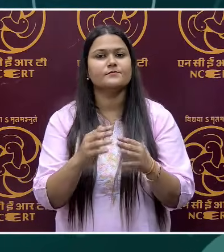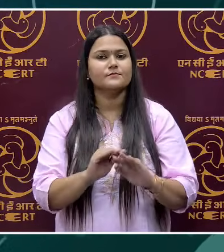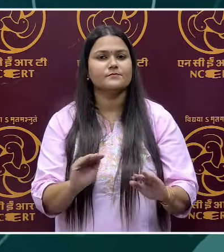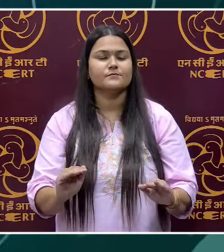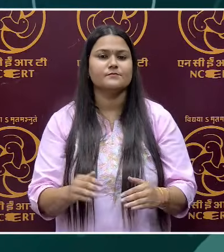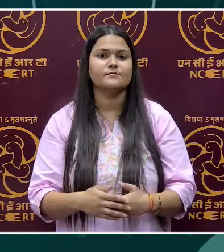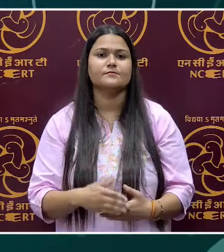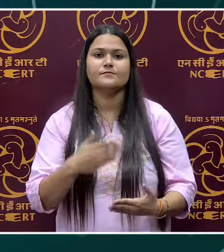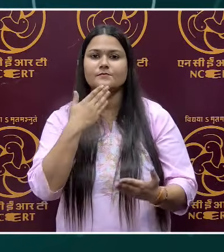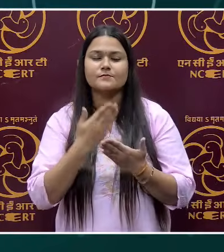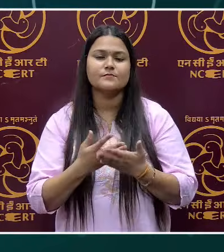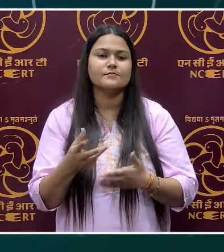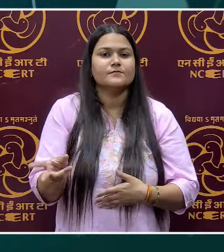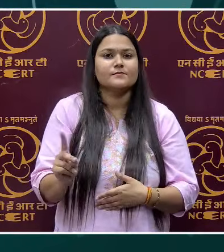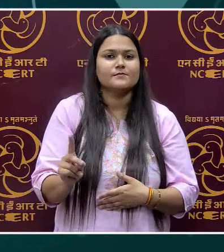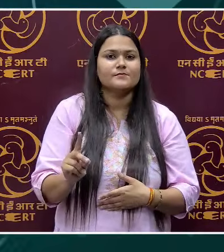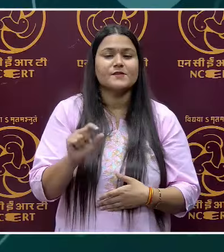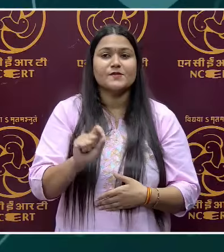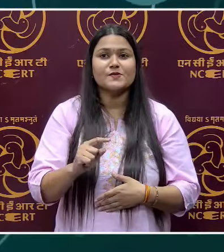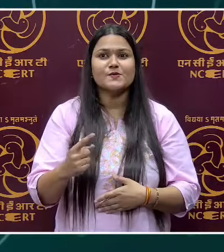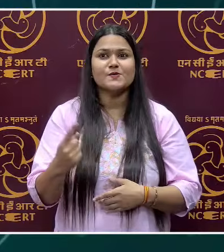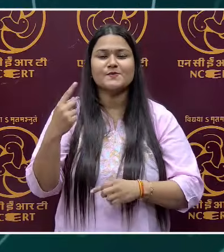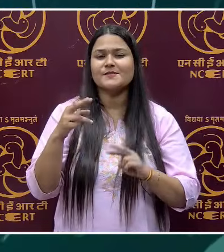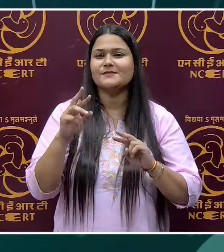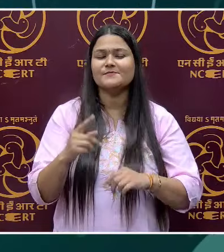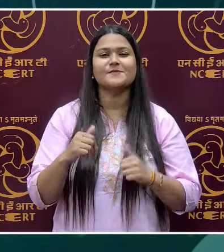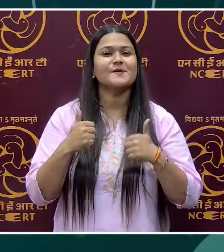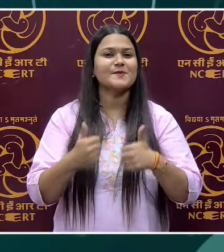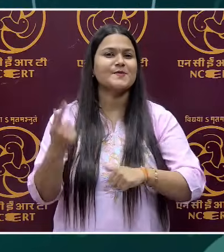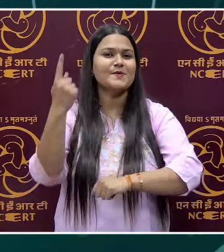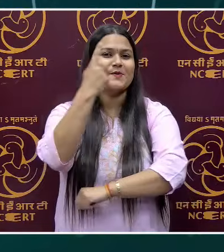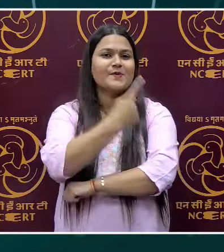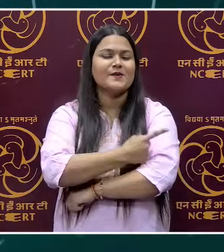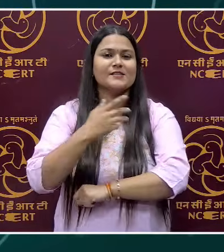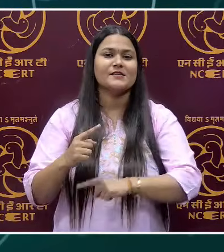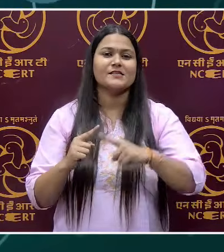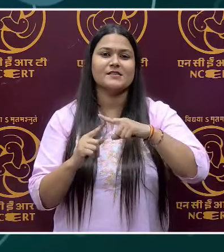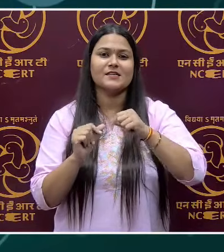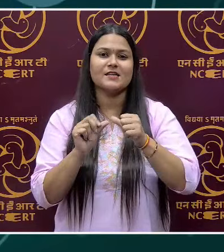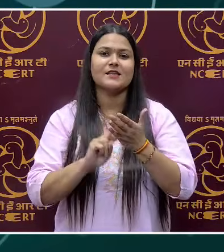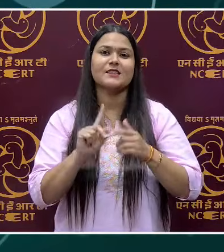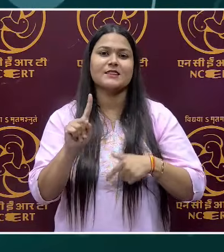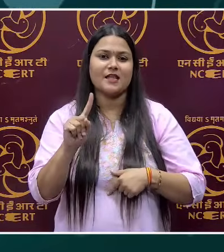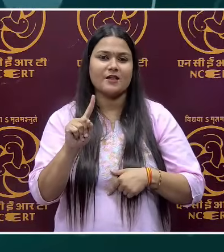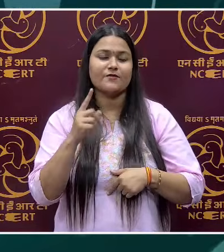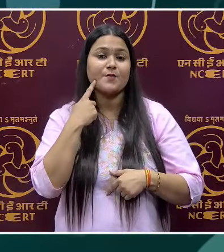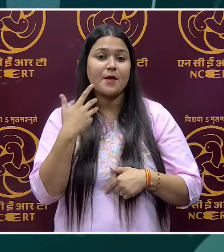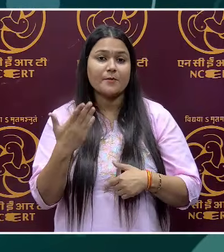Thank you once again. Have a great day ahead. I am Tanvi Khurana and I'll take a leave of you. Namaskar.